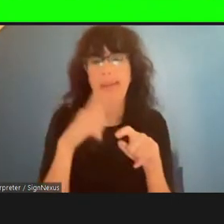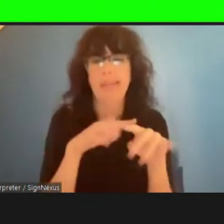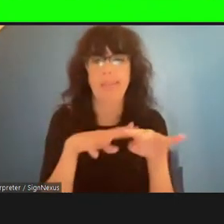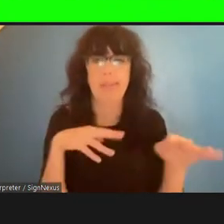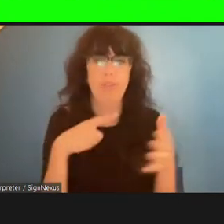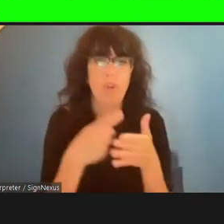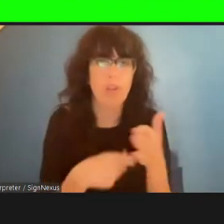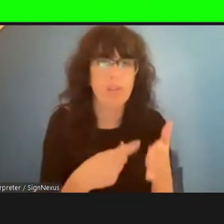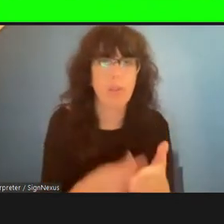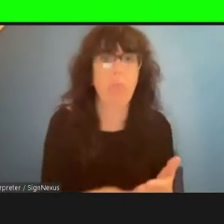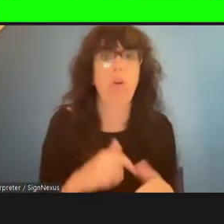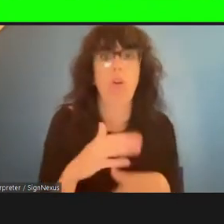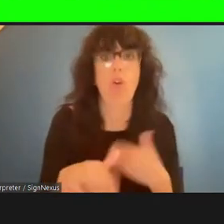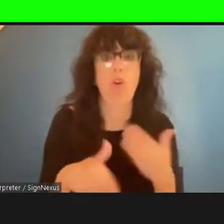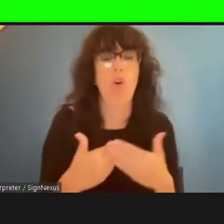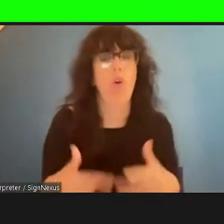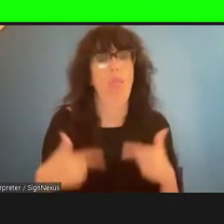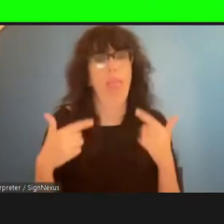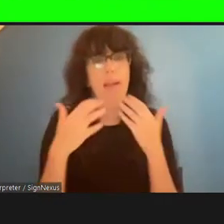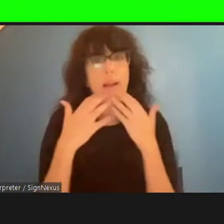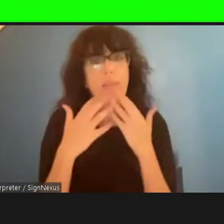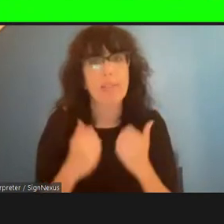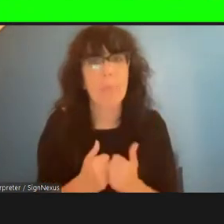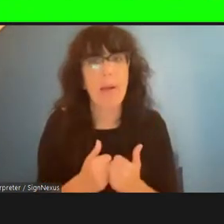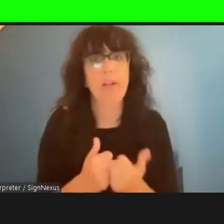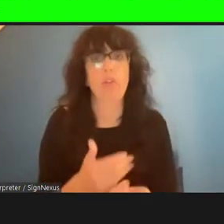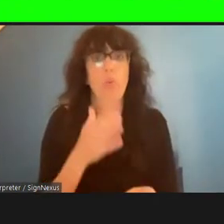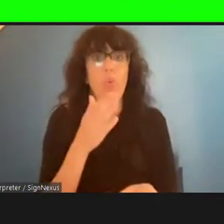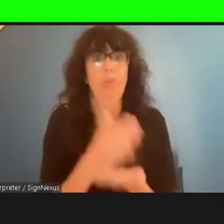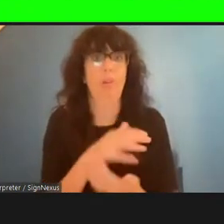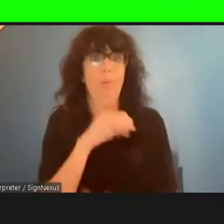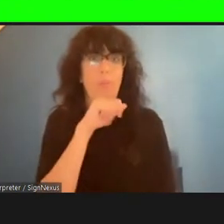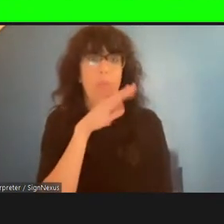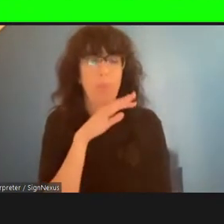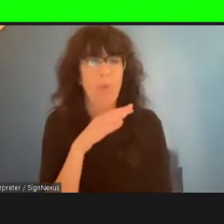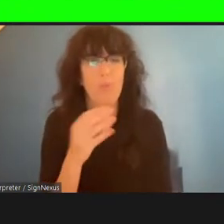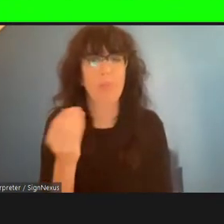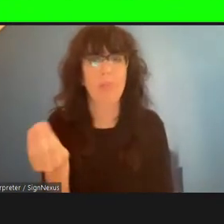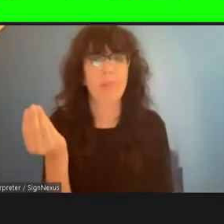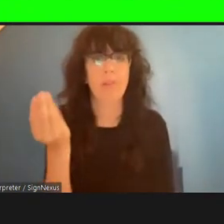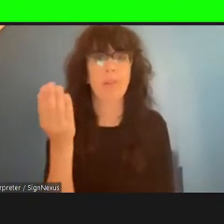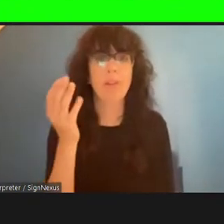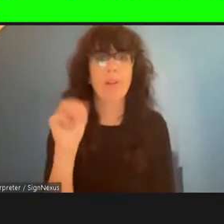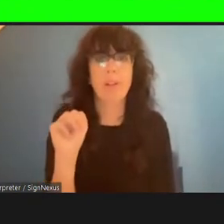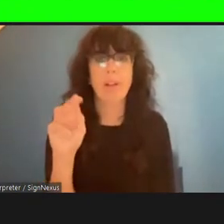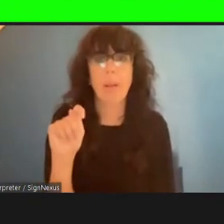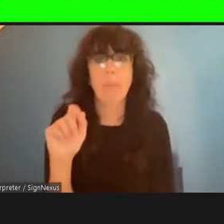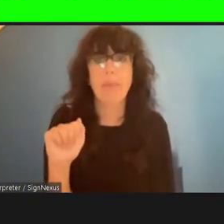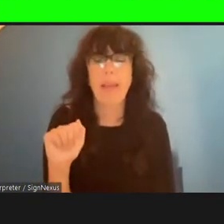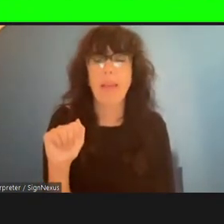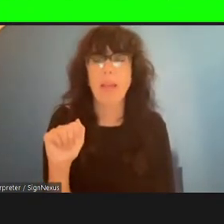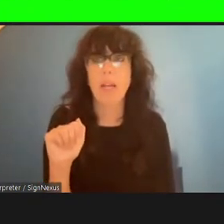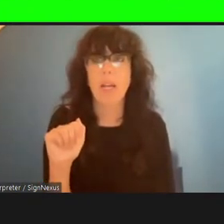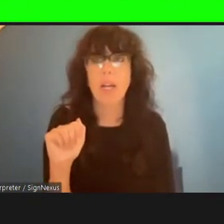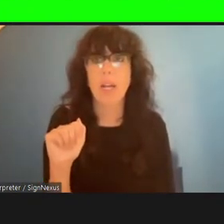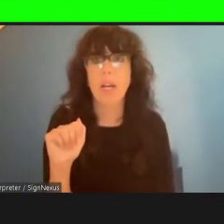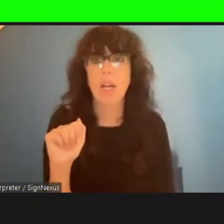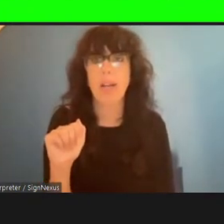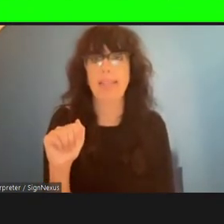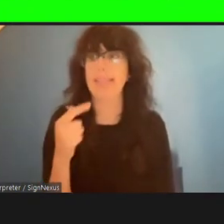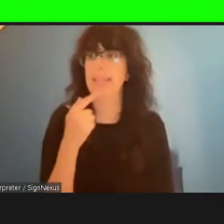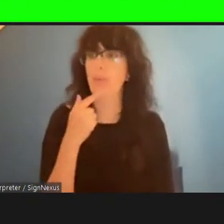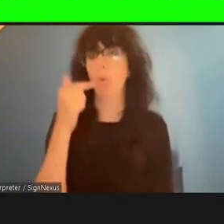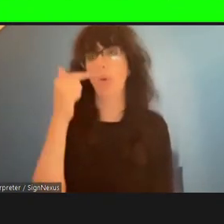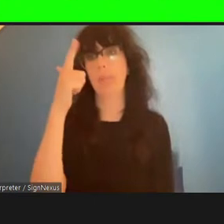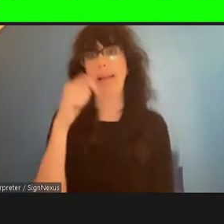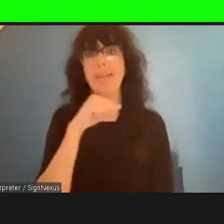matter stop all this pollution because this is empty is leaning toward pollution but guess what it's